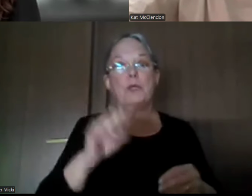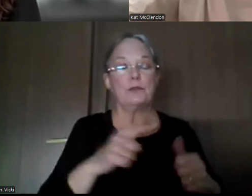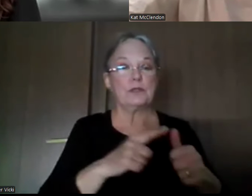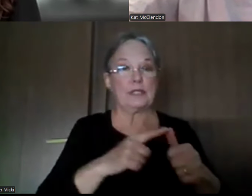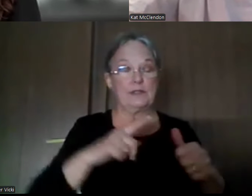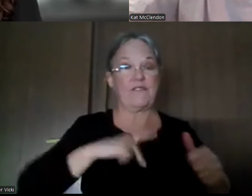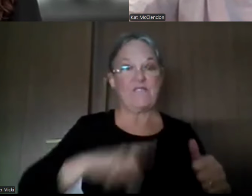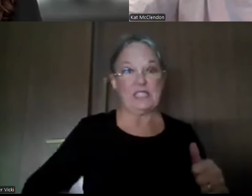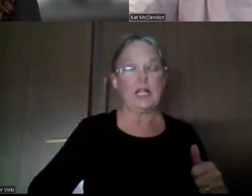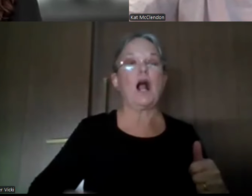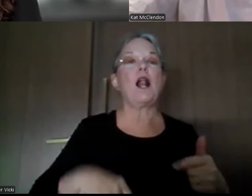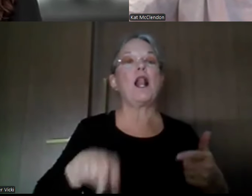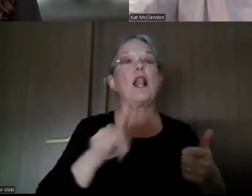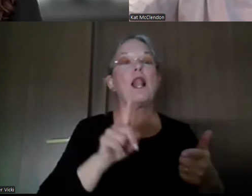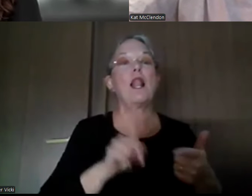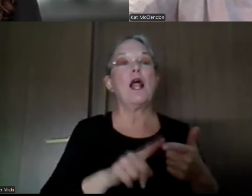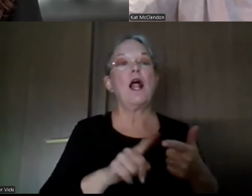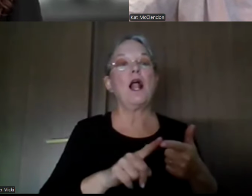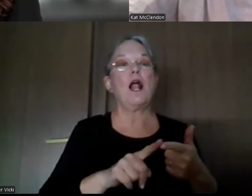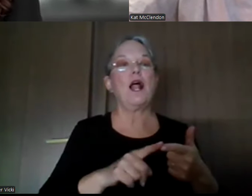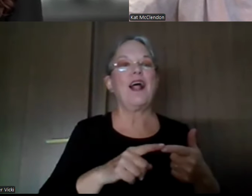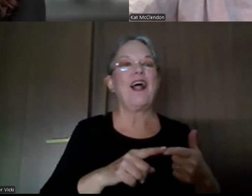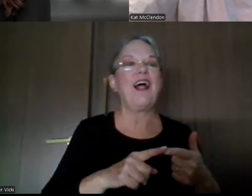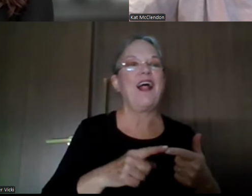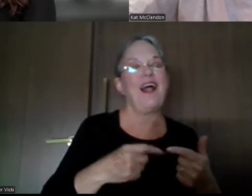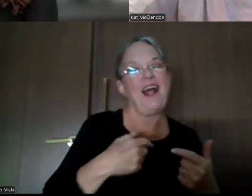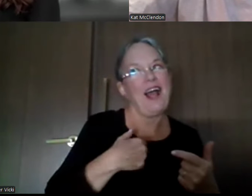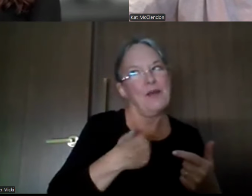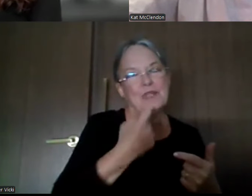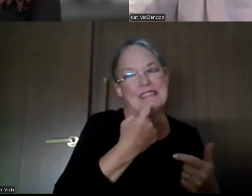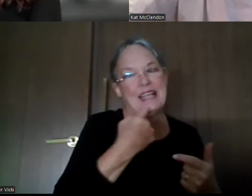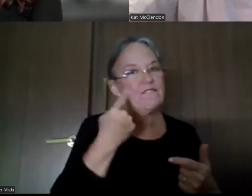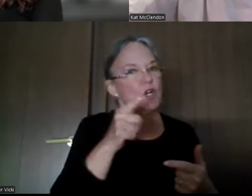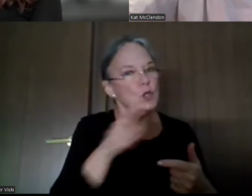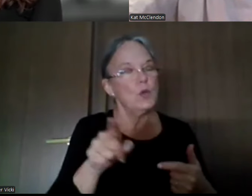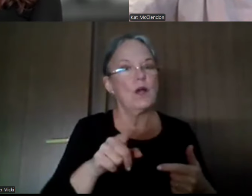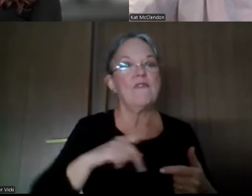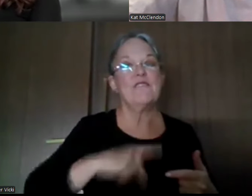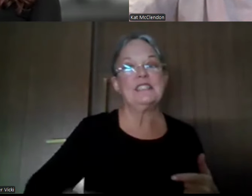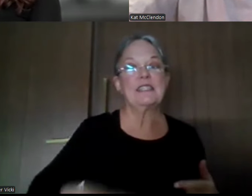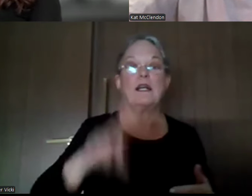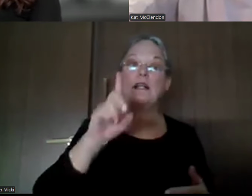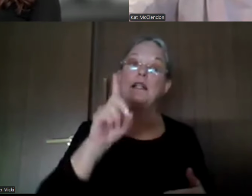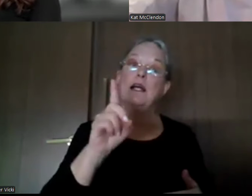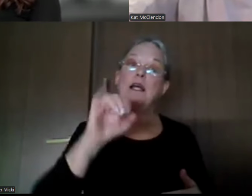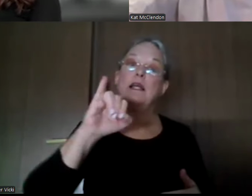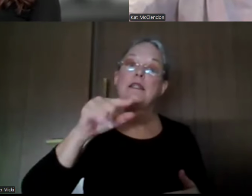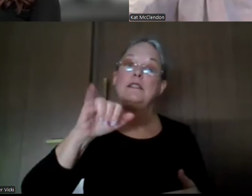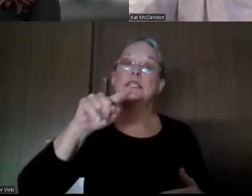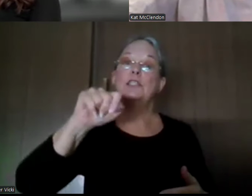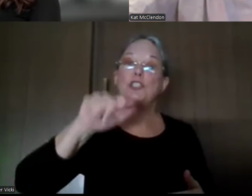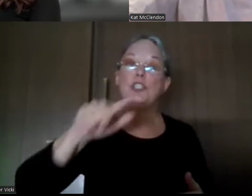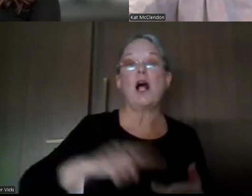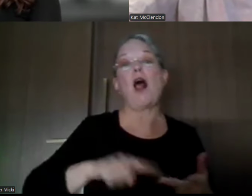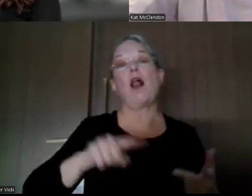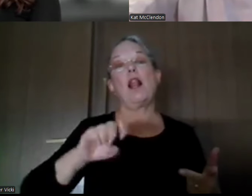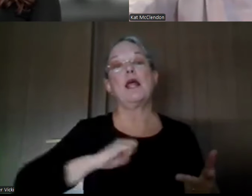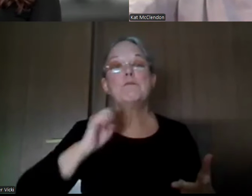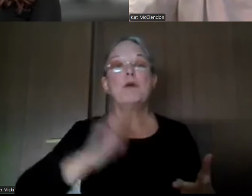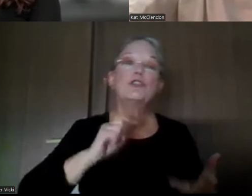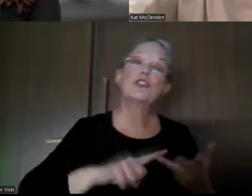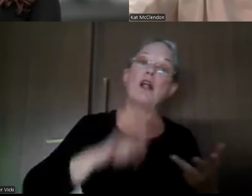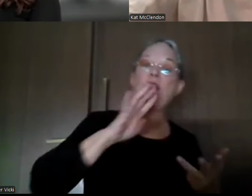y'all to come off the mute and say it, but I'm going to say it for you. Physical, digital, right? Emotional, verbal,